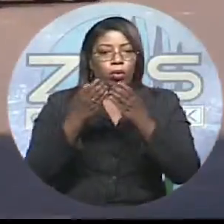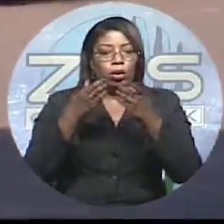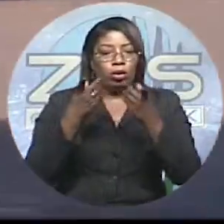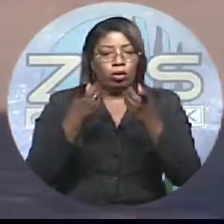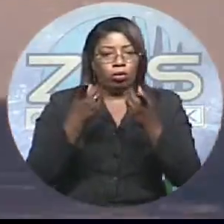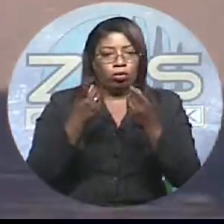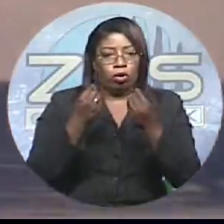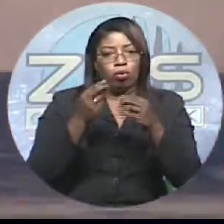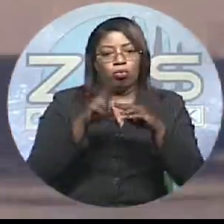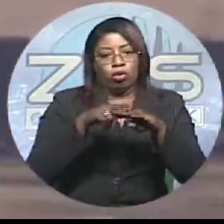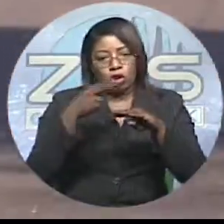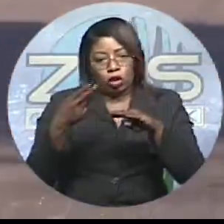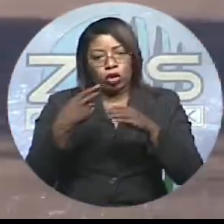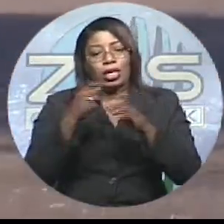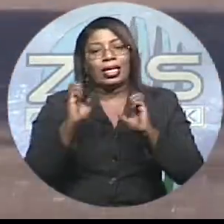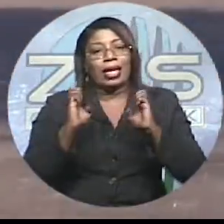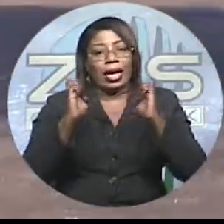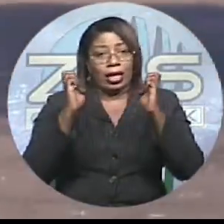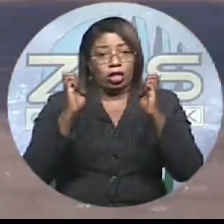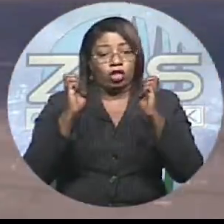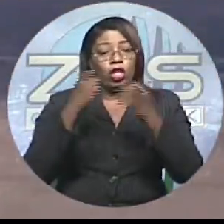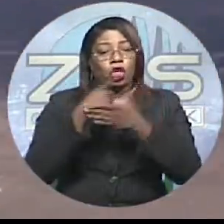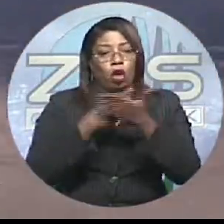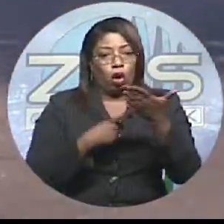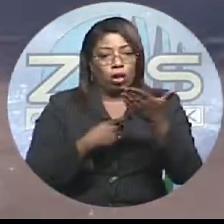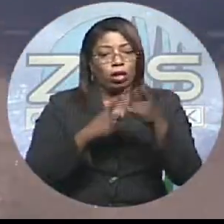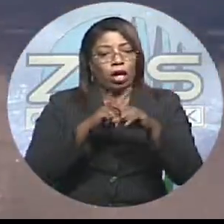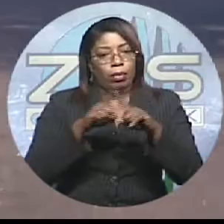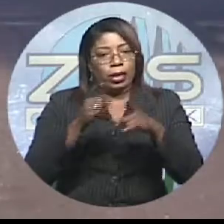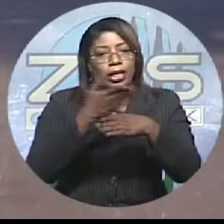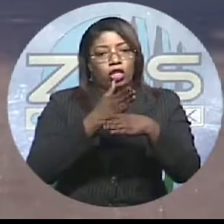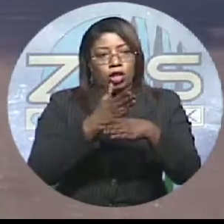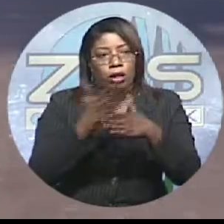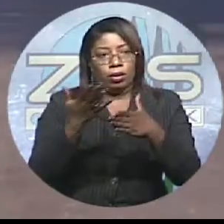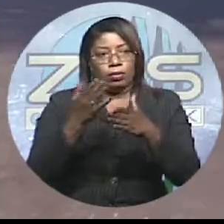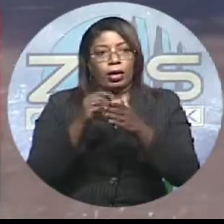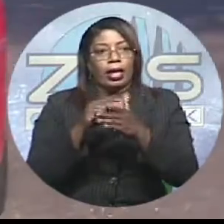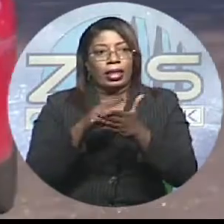costs. However, he did share his hope for the company moving forward.